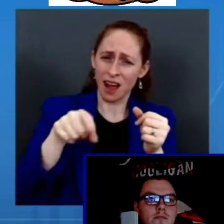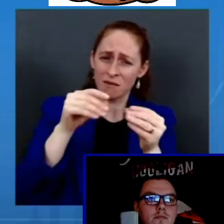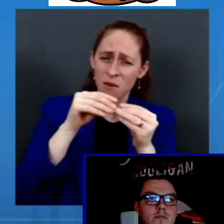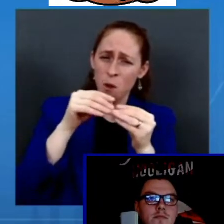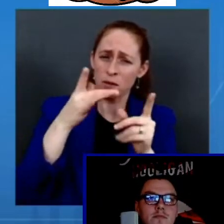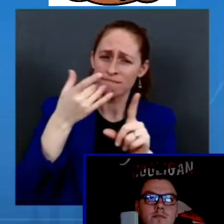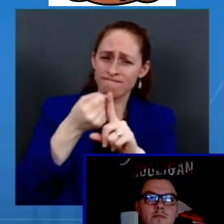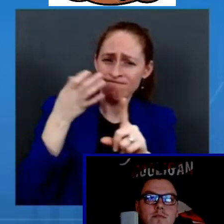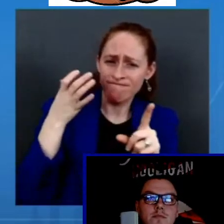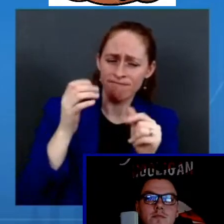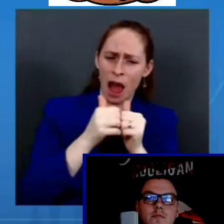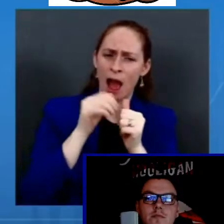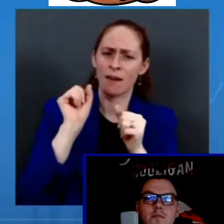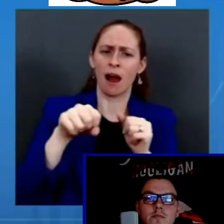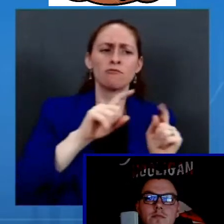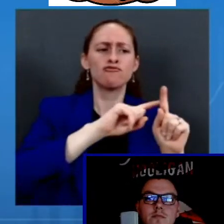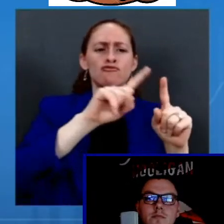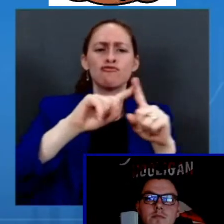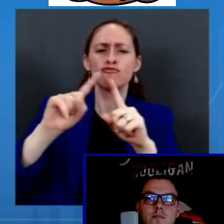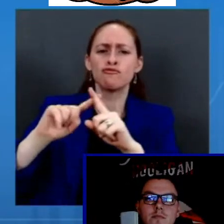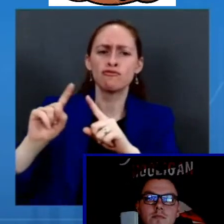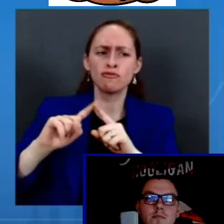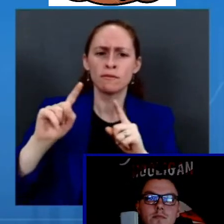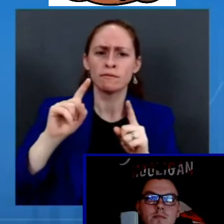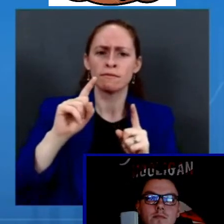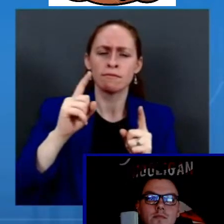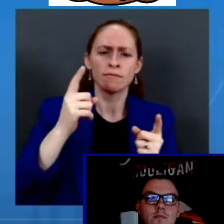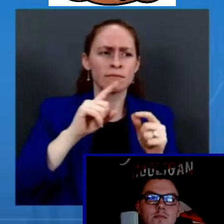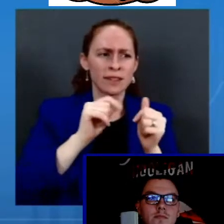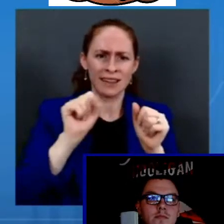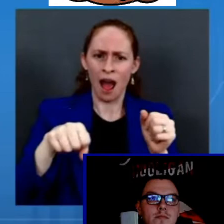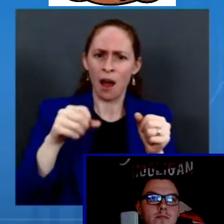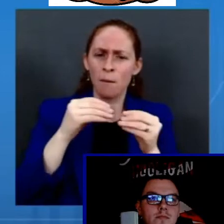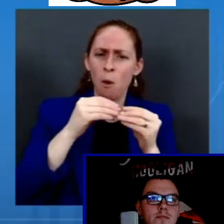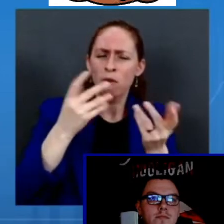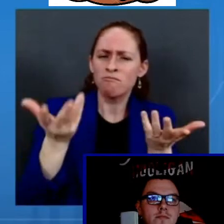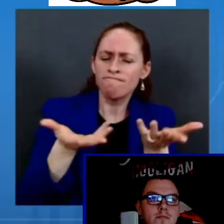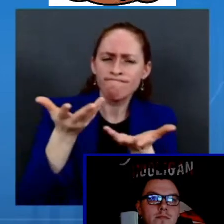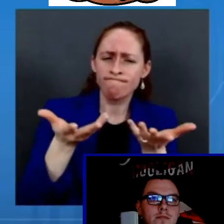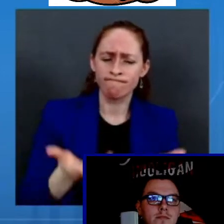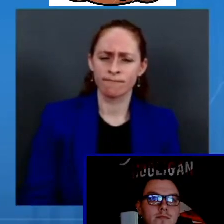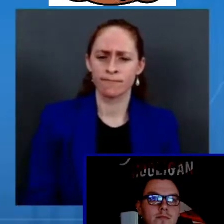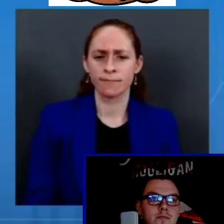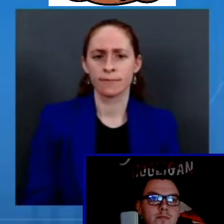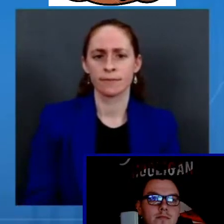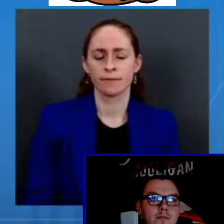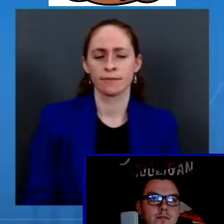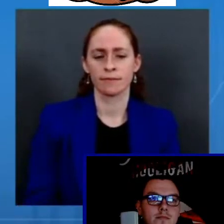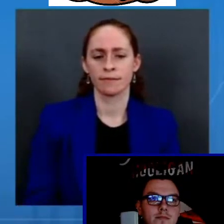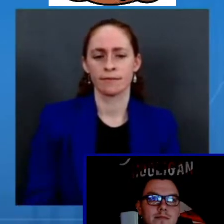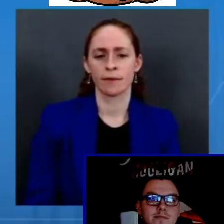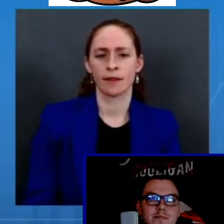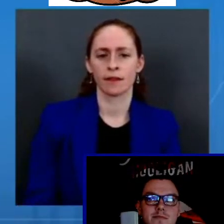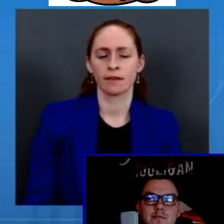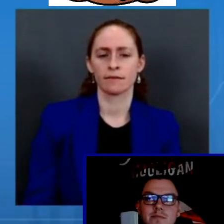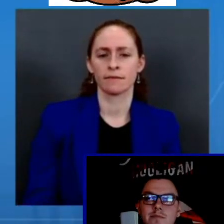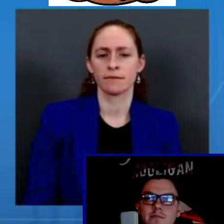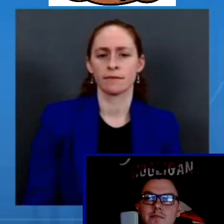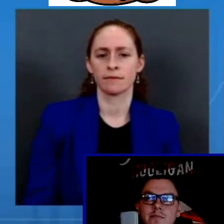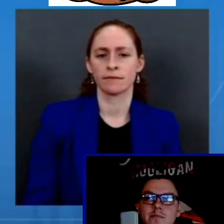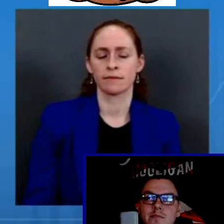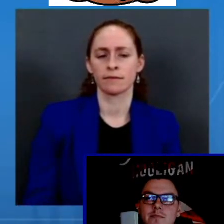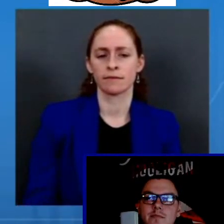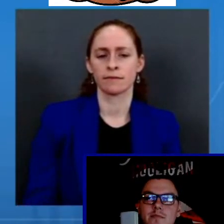talk some about the synthesis process, which takes months to do. We know the Pfizer team